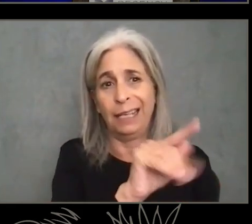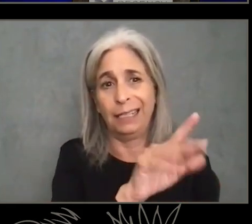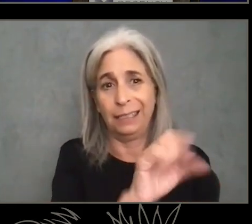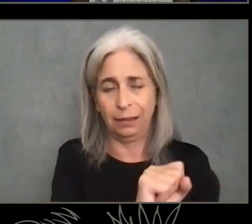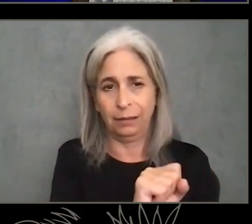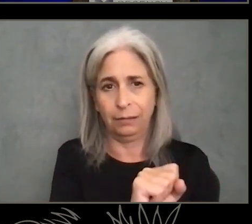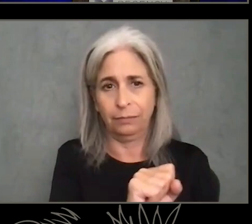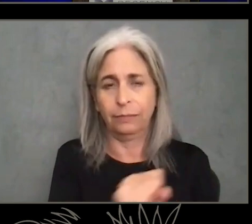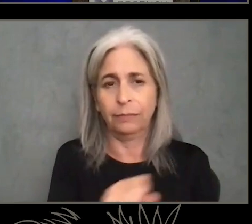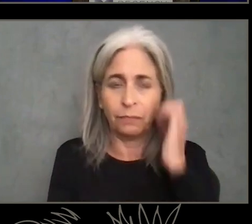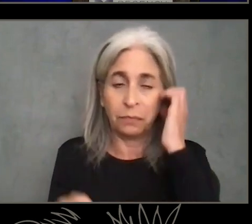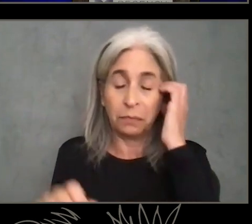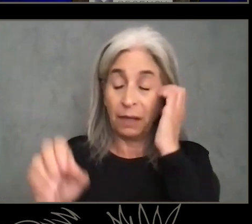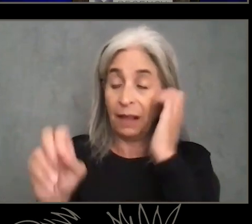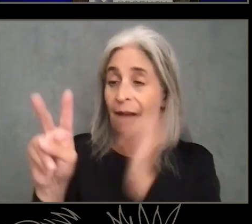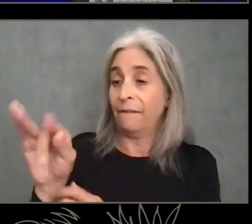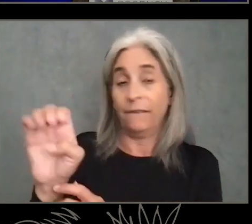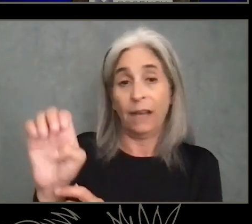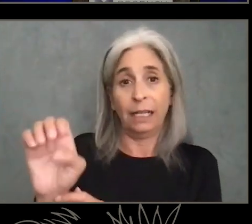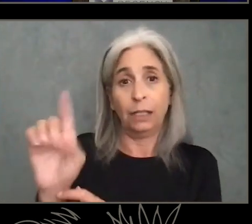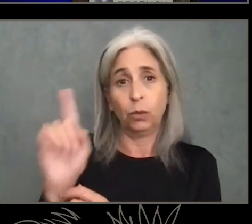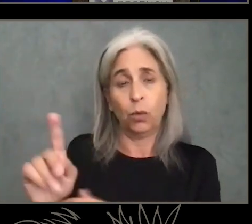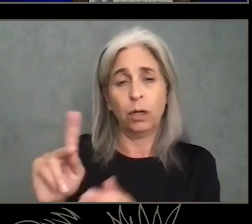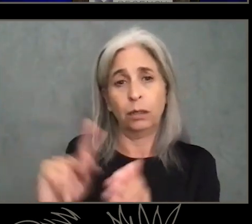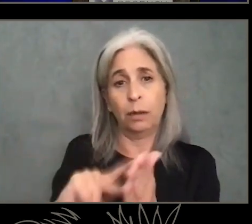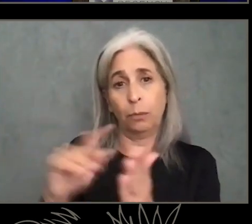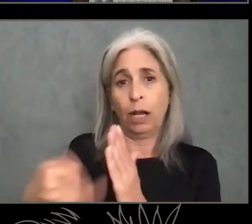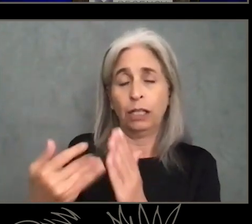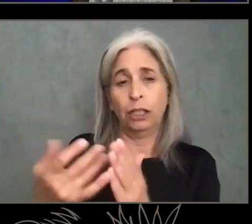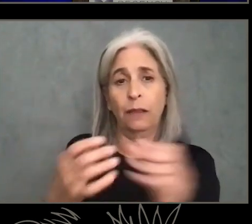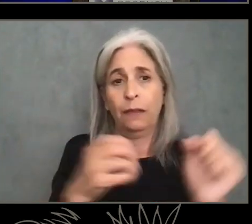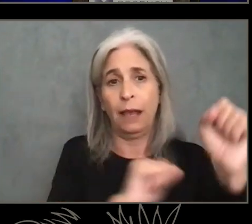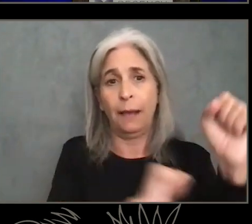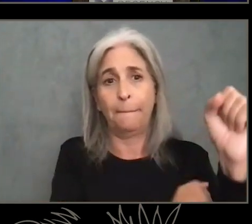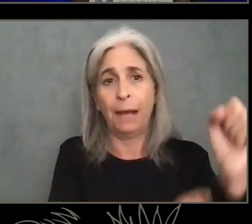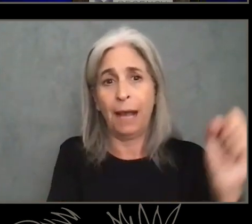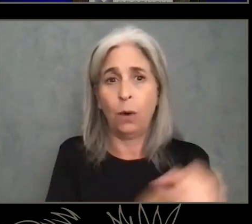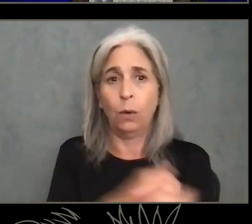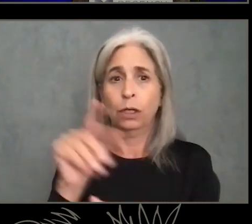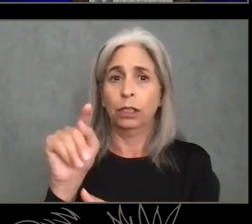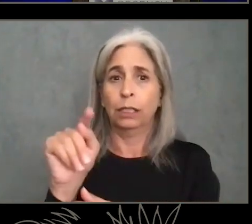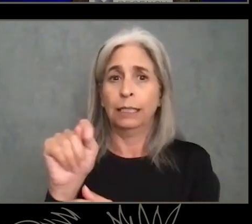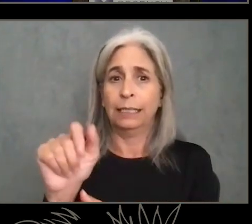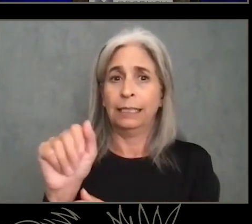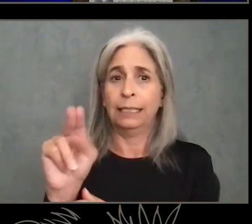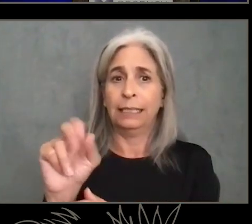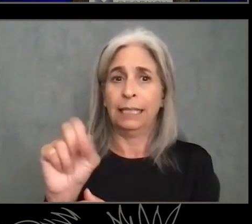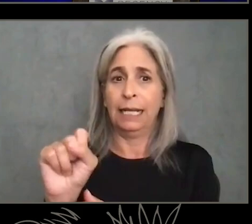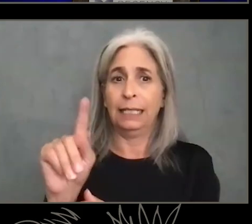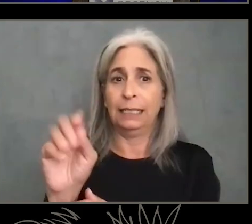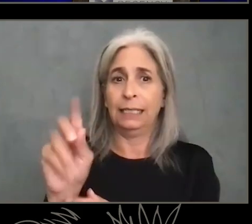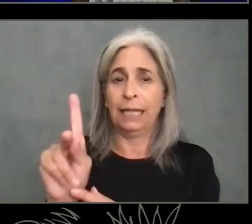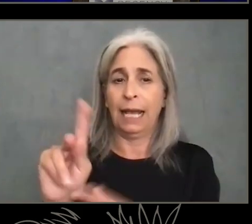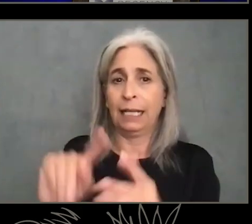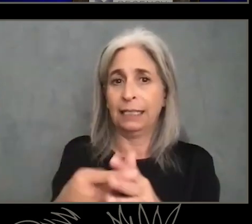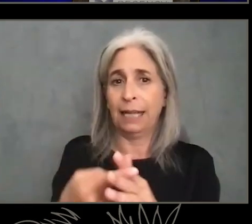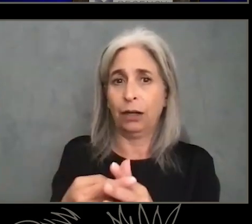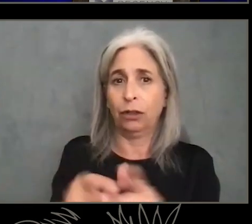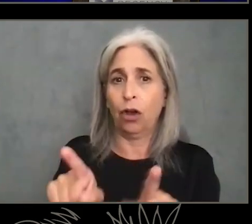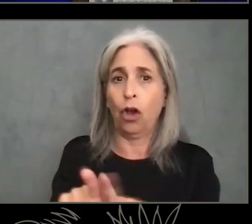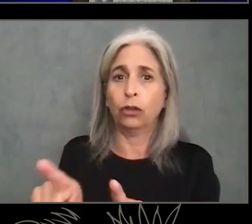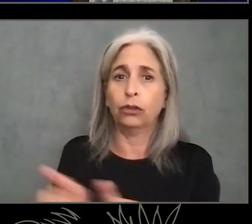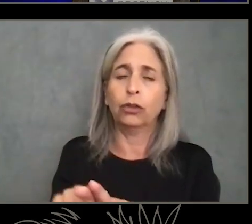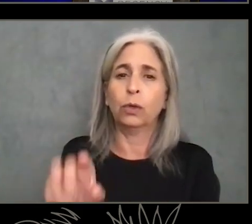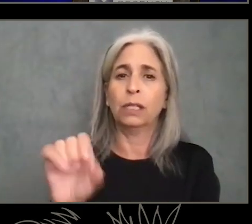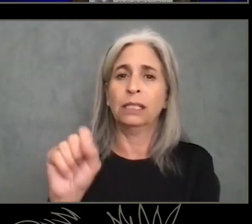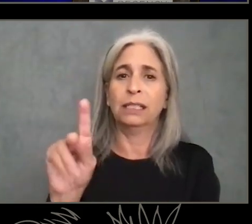And Vite was one of the projects that powered TAN-Stack Start and also Solid Start in the